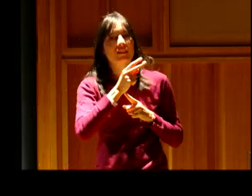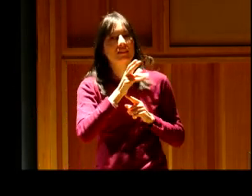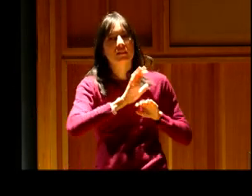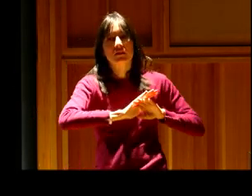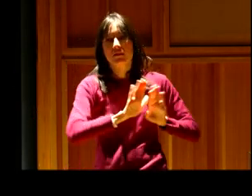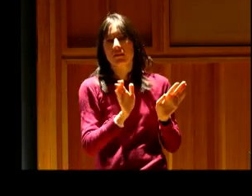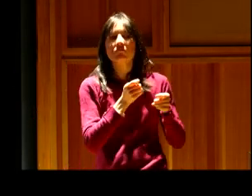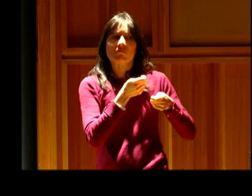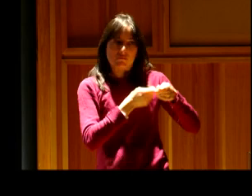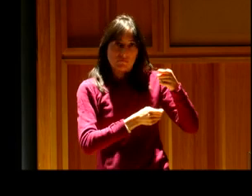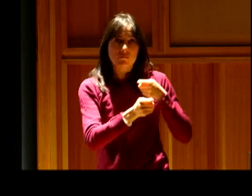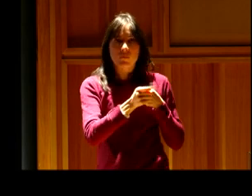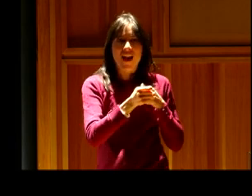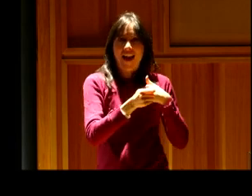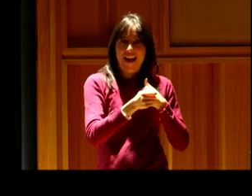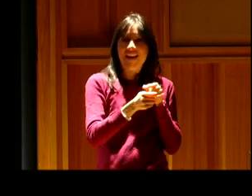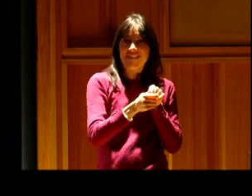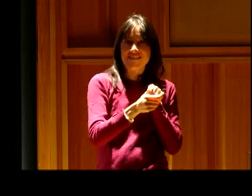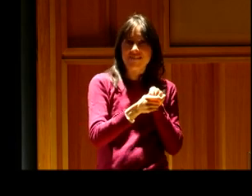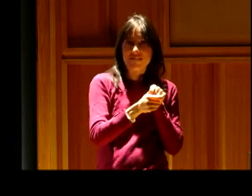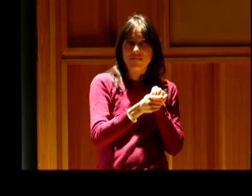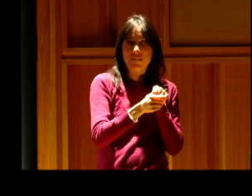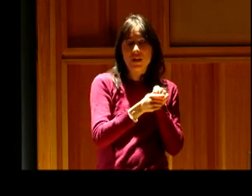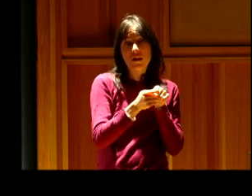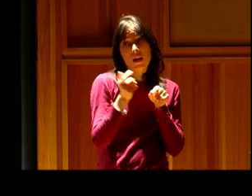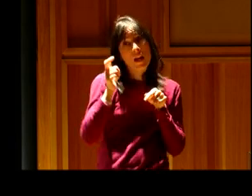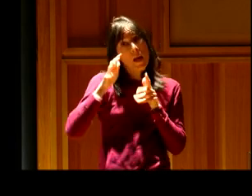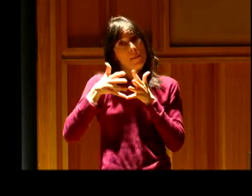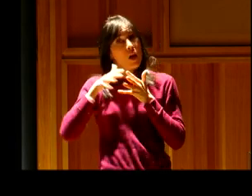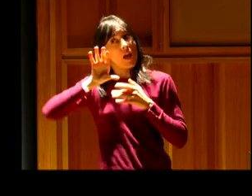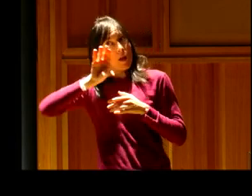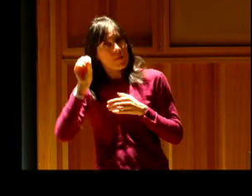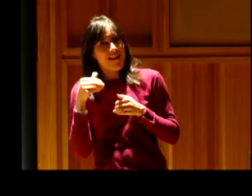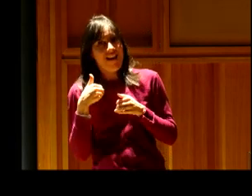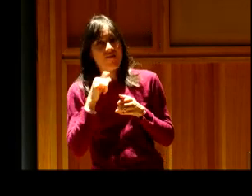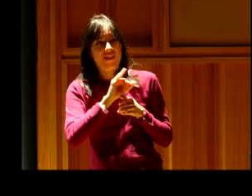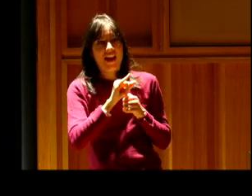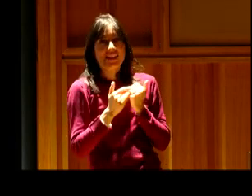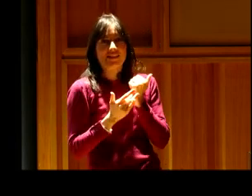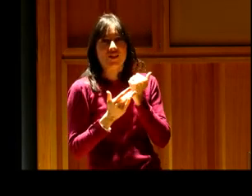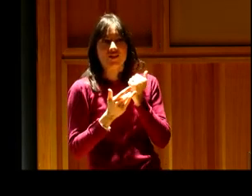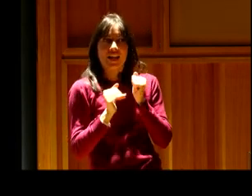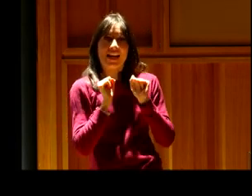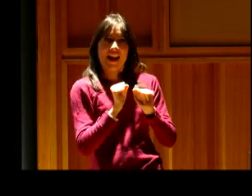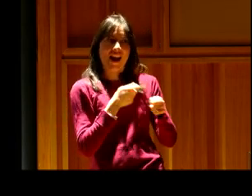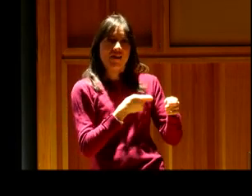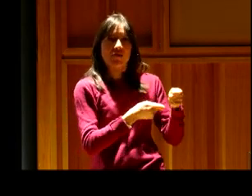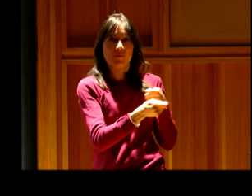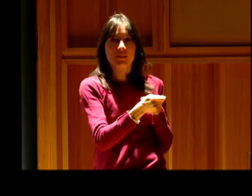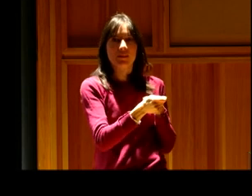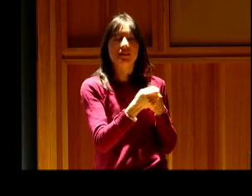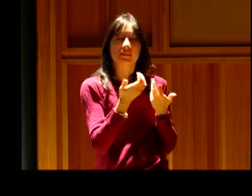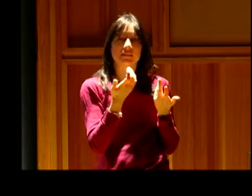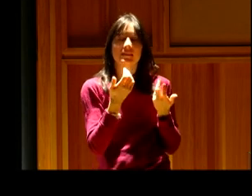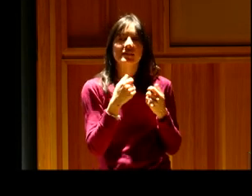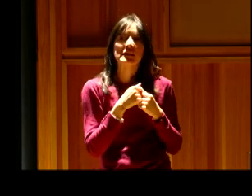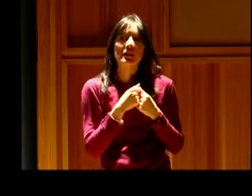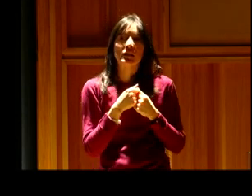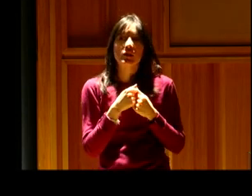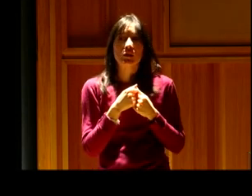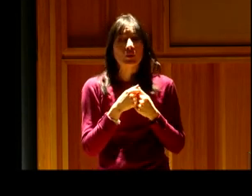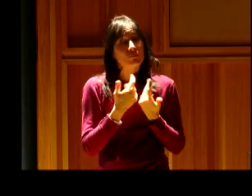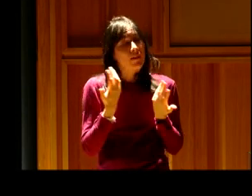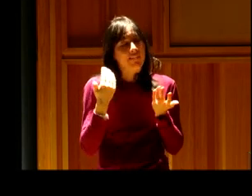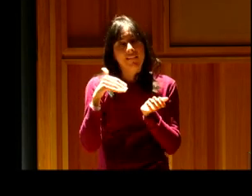which exist. And in fact, it's mostly American companies that have the technology to do that. So this is a matter of